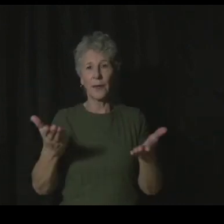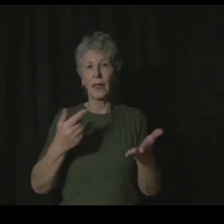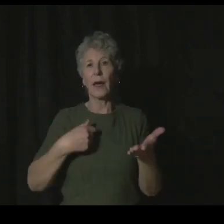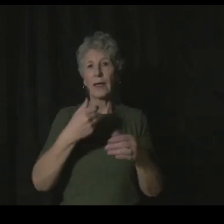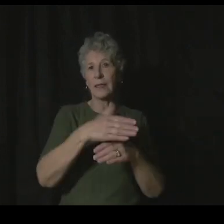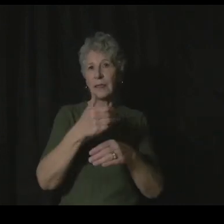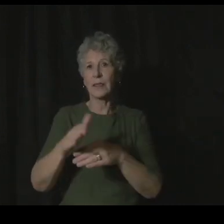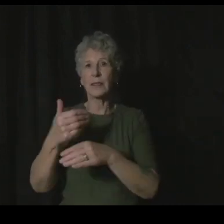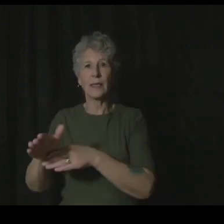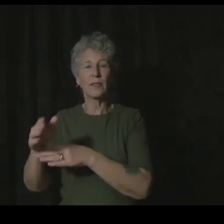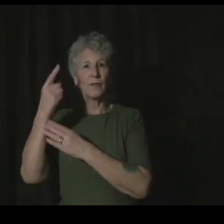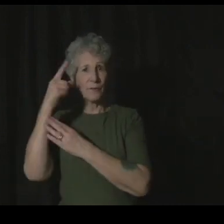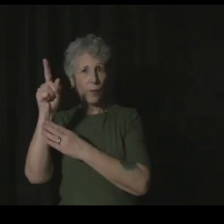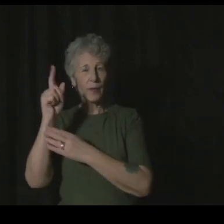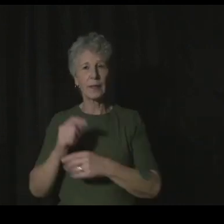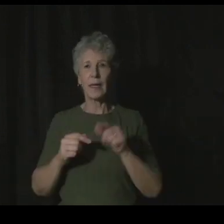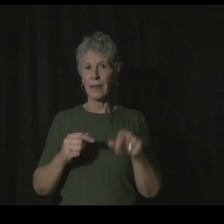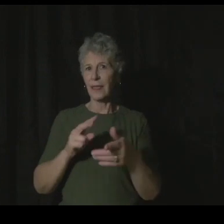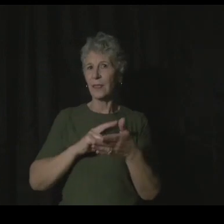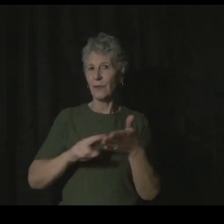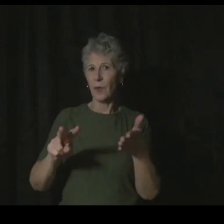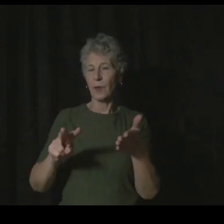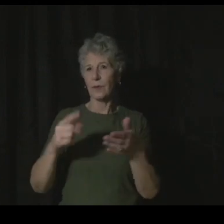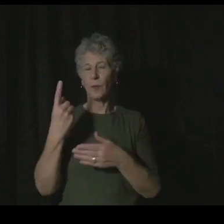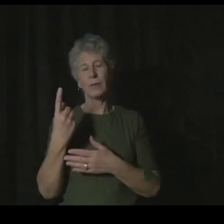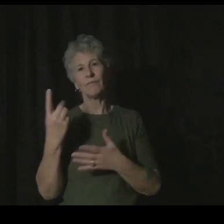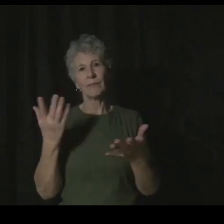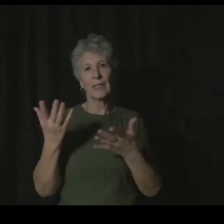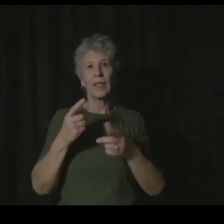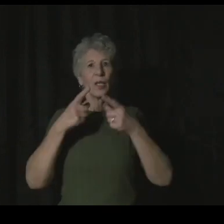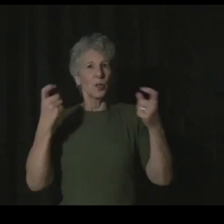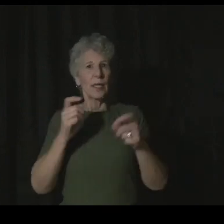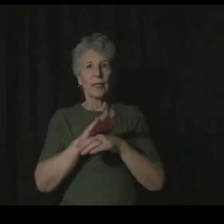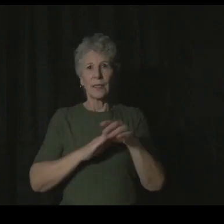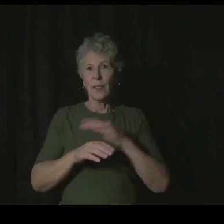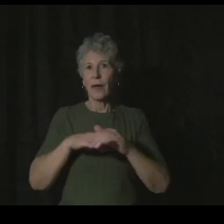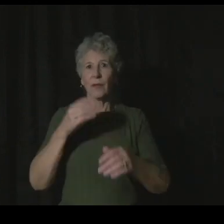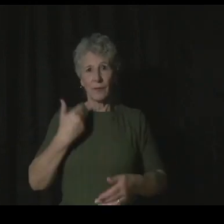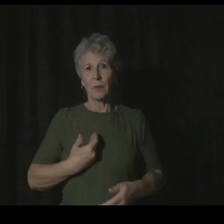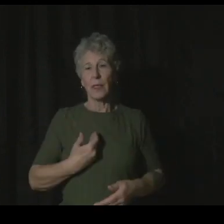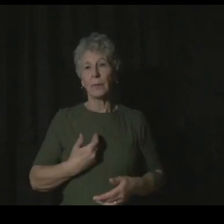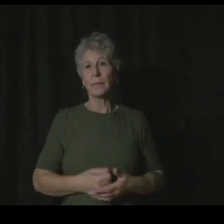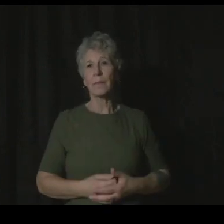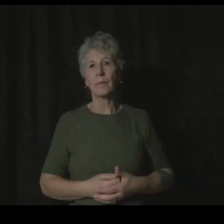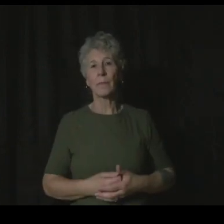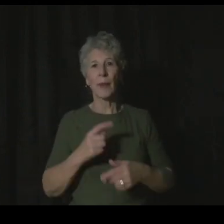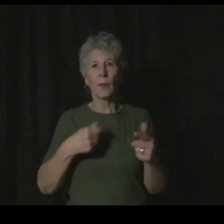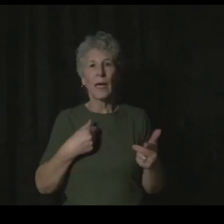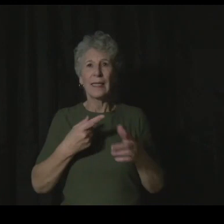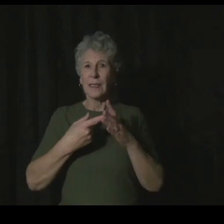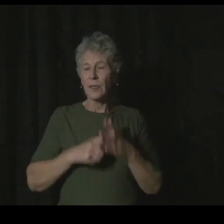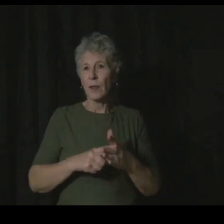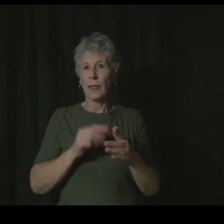it. And I want to tell you, this verse is one of the greatest comforts to me. When I started